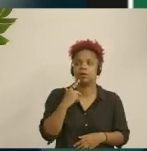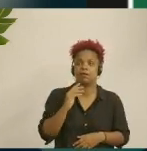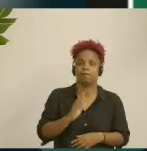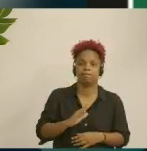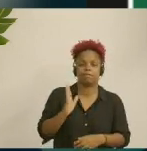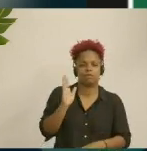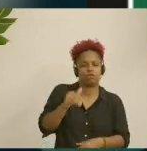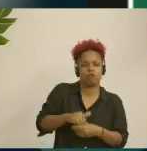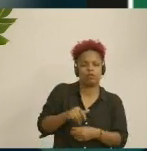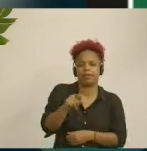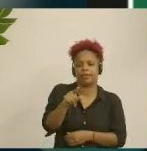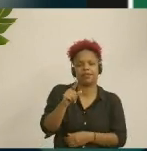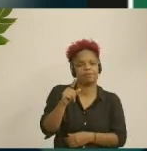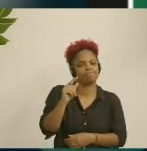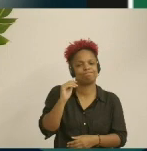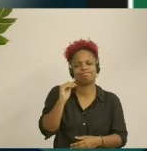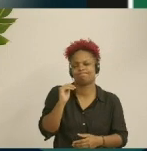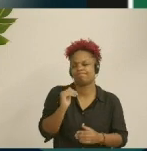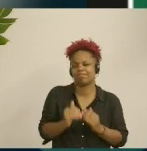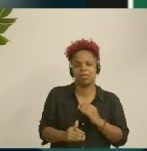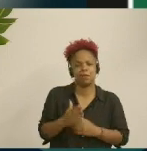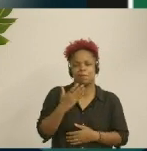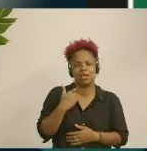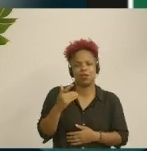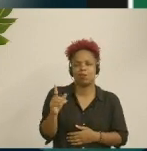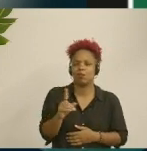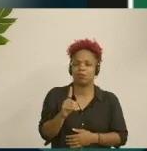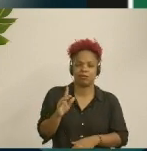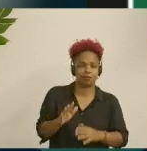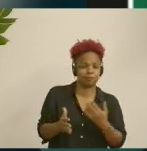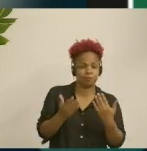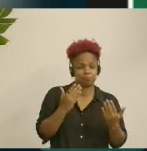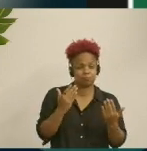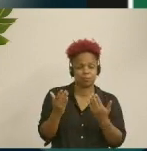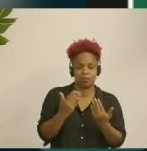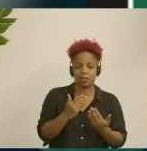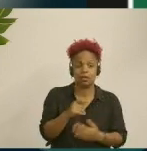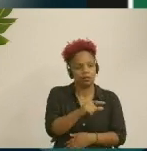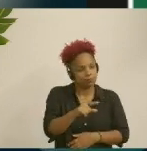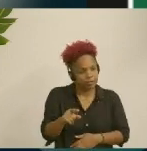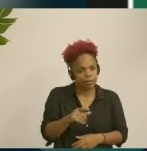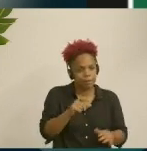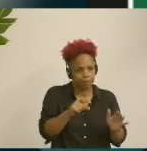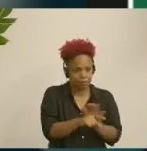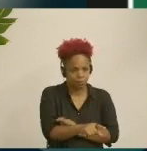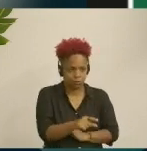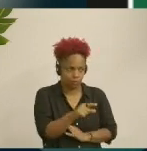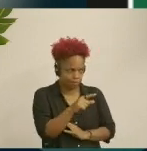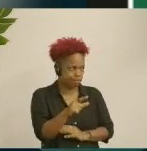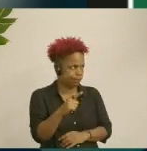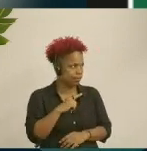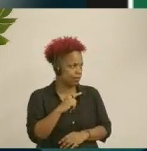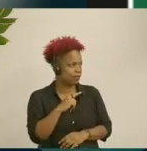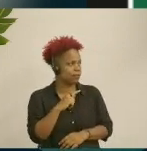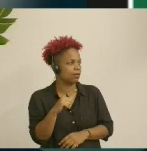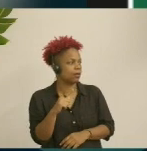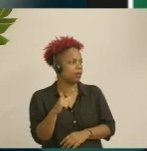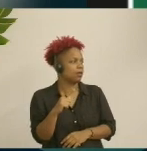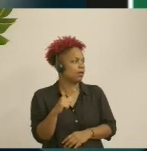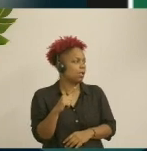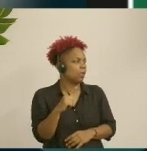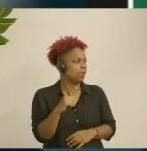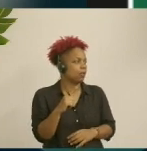this in the approach of the support system? Is there a way to factor this in so that